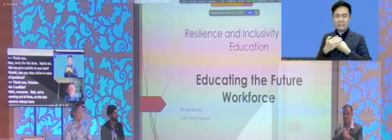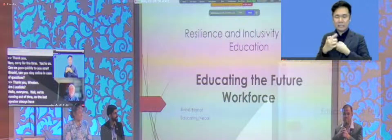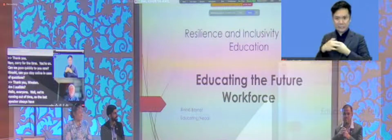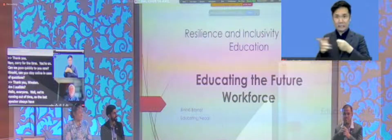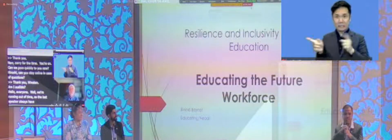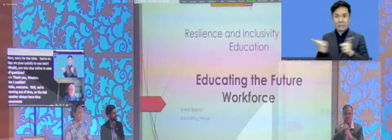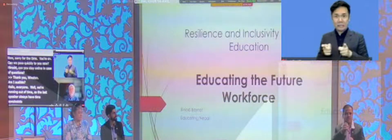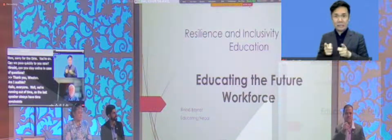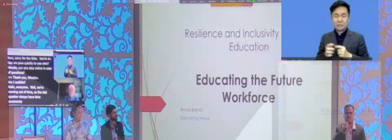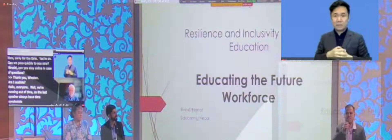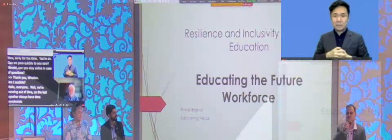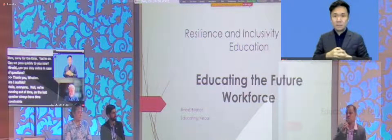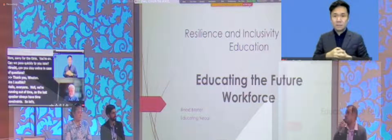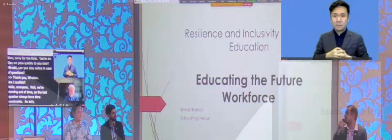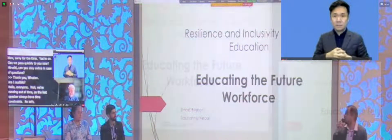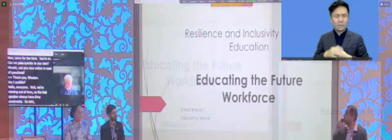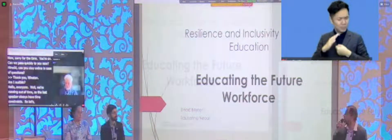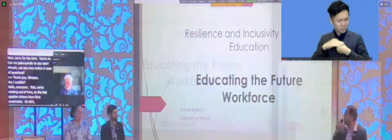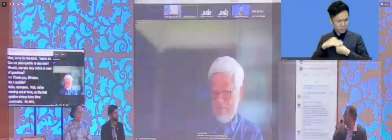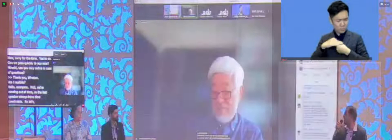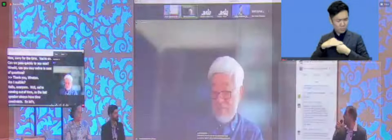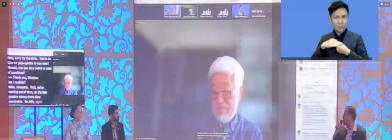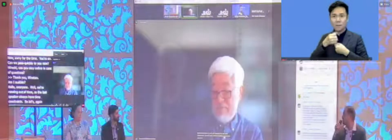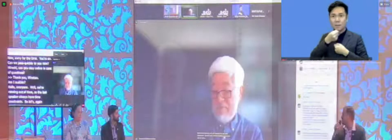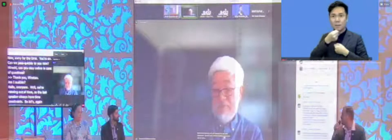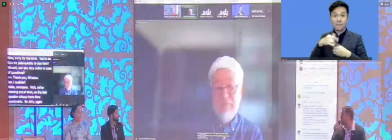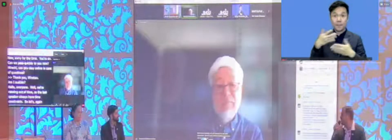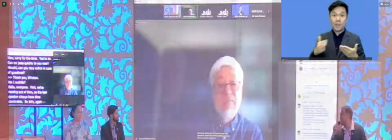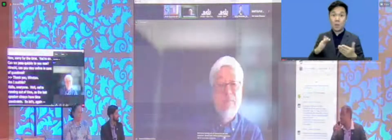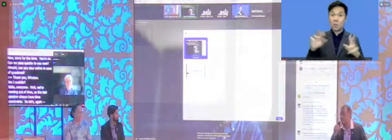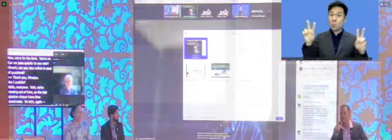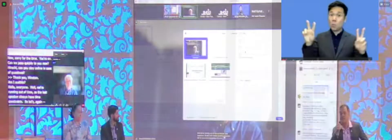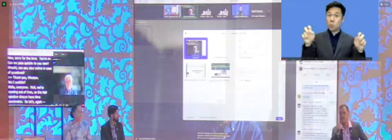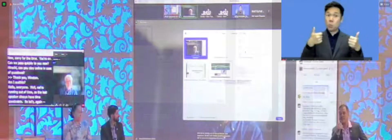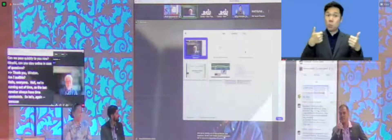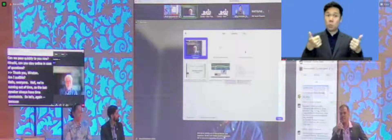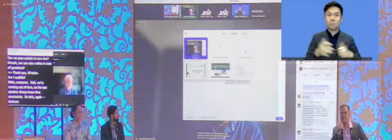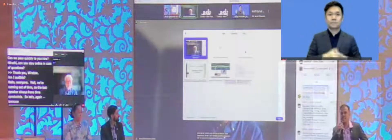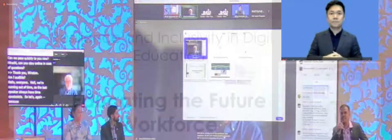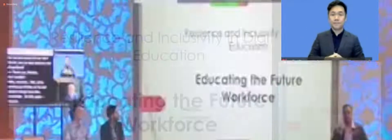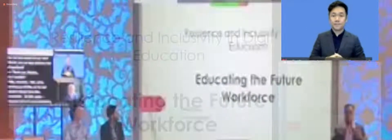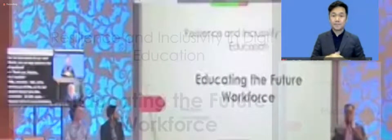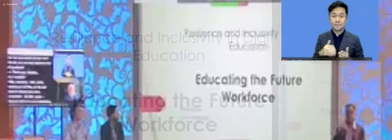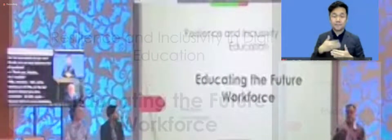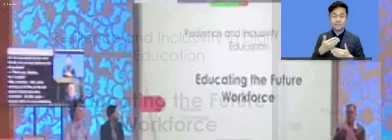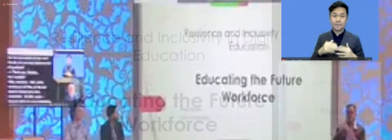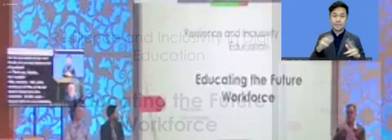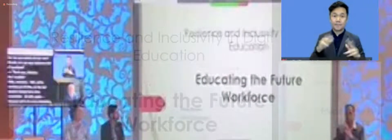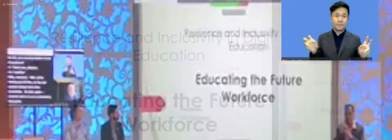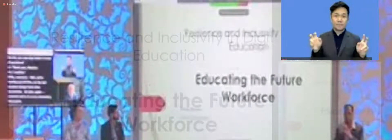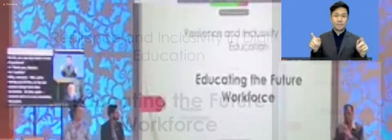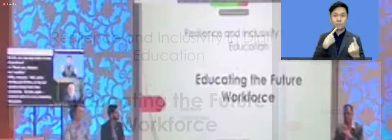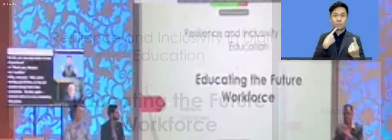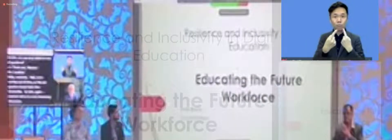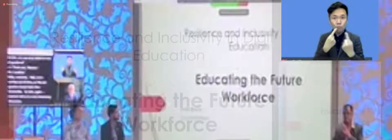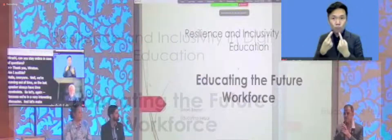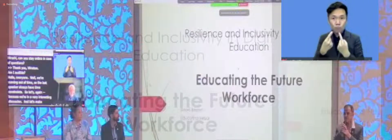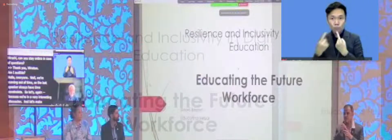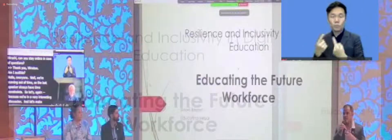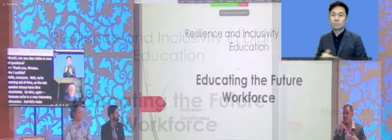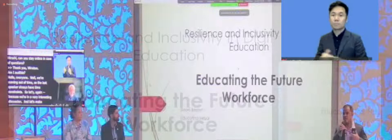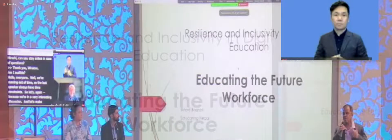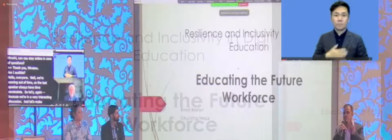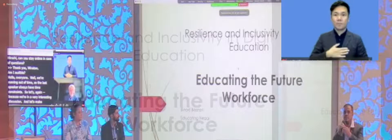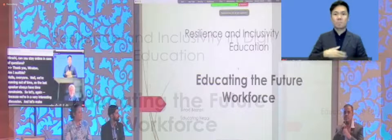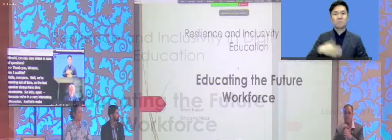again revive ourselves, because we're into a very interesting discussion, and let's make it two-way communication and not,